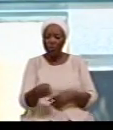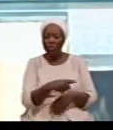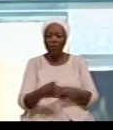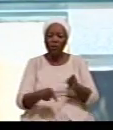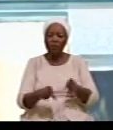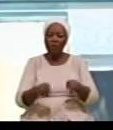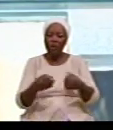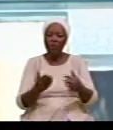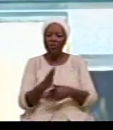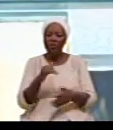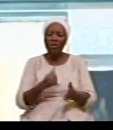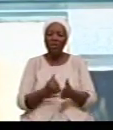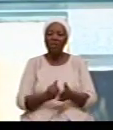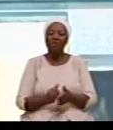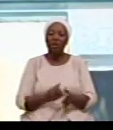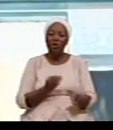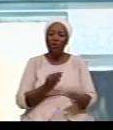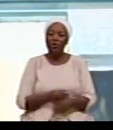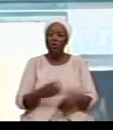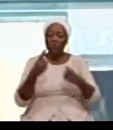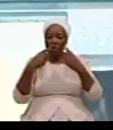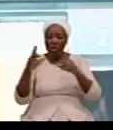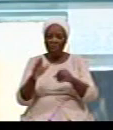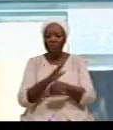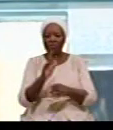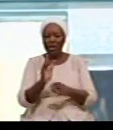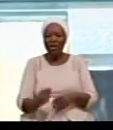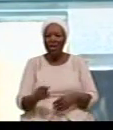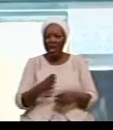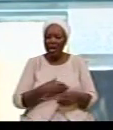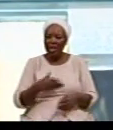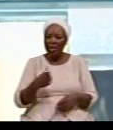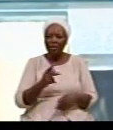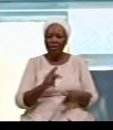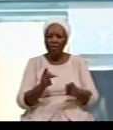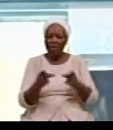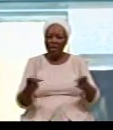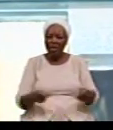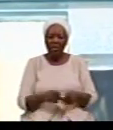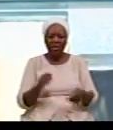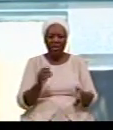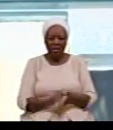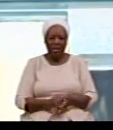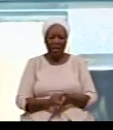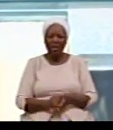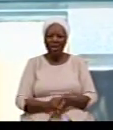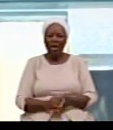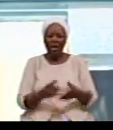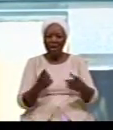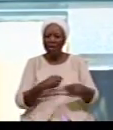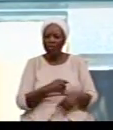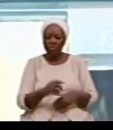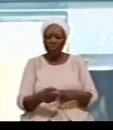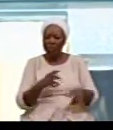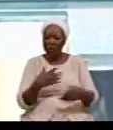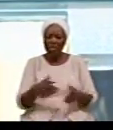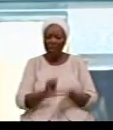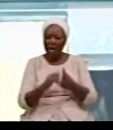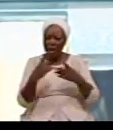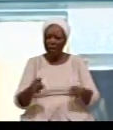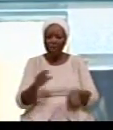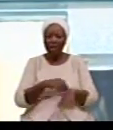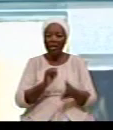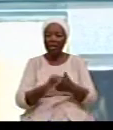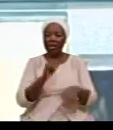successfully, and they have blazed the trail, the path before us. And if they